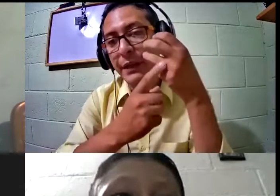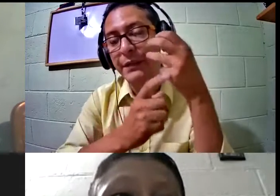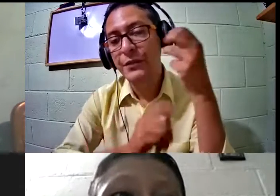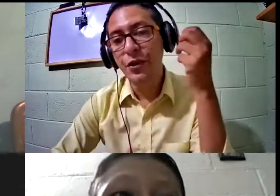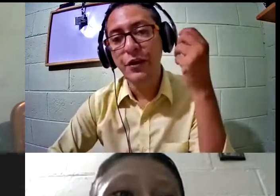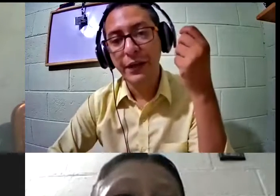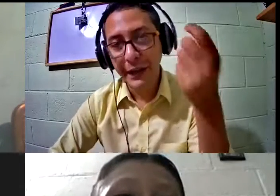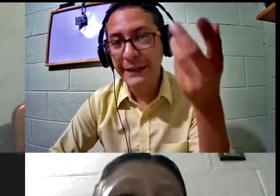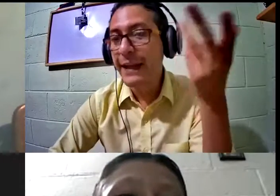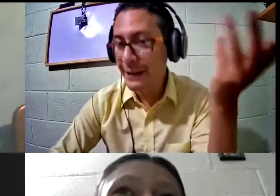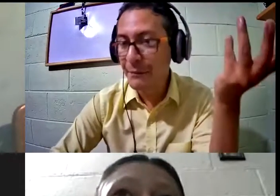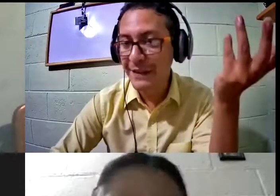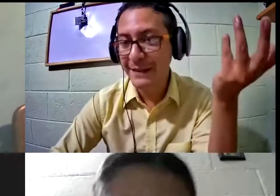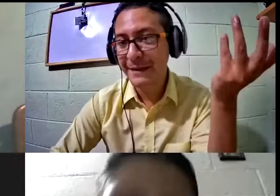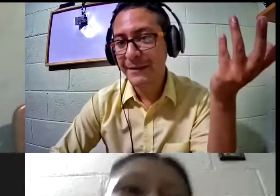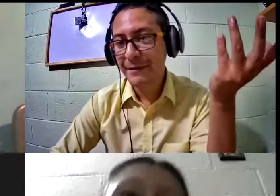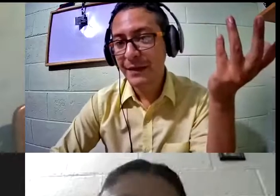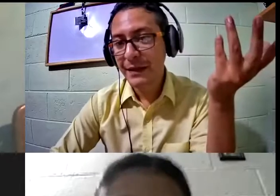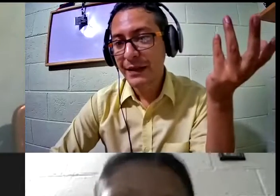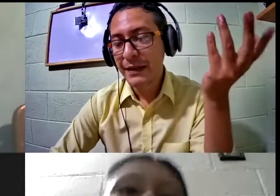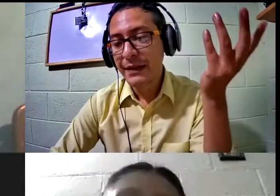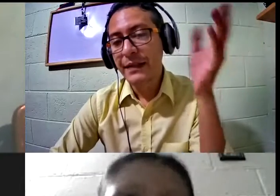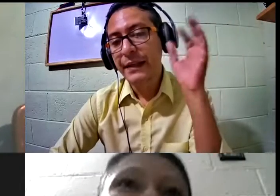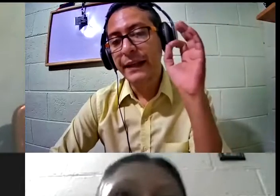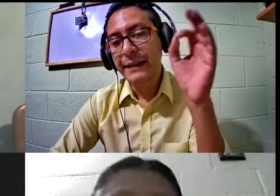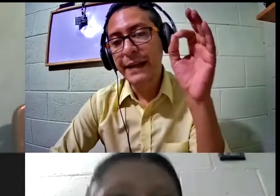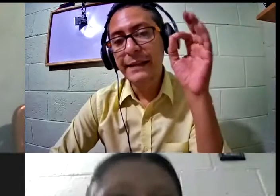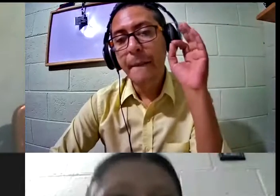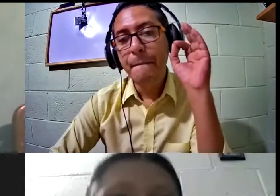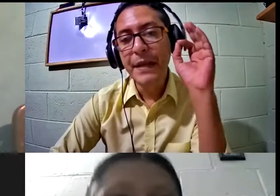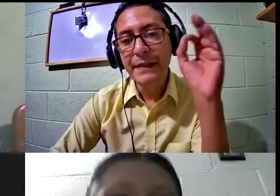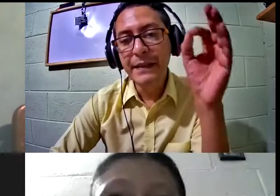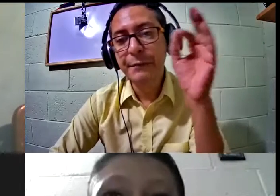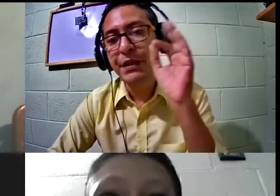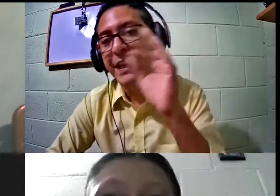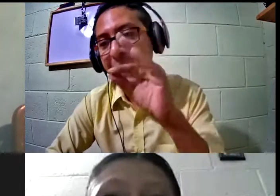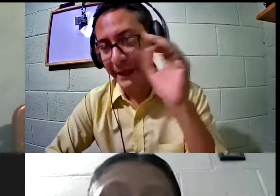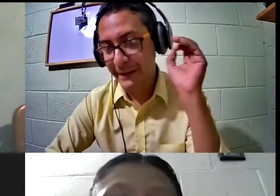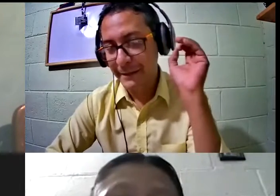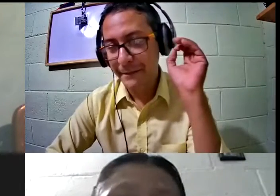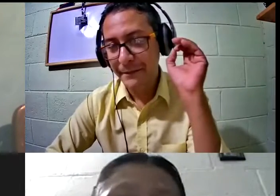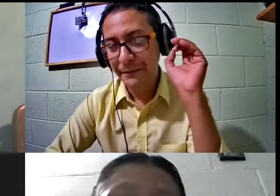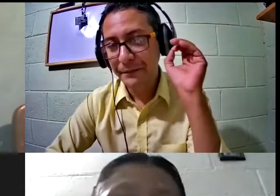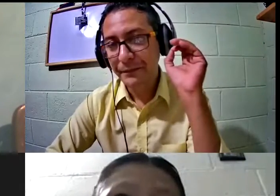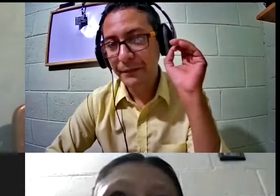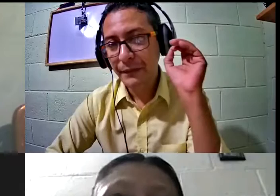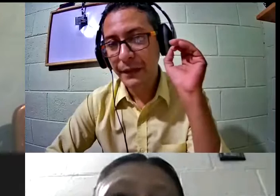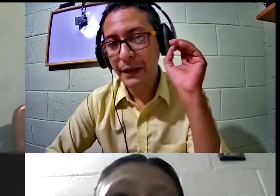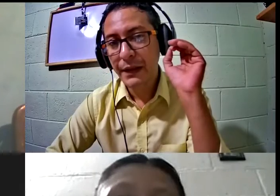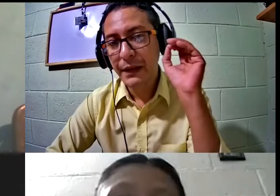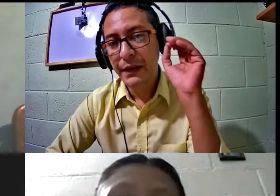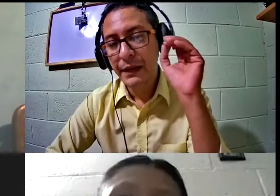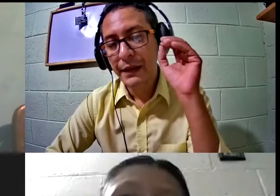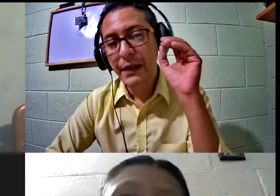Excuse me. Grecia is Mrs. Mrs. Grecia is Miss Villegas.